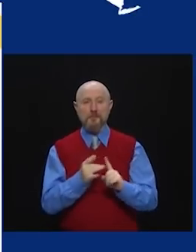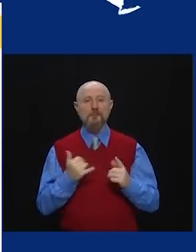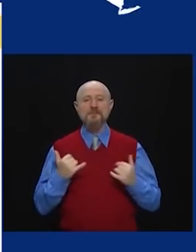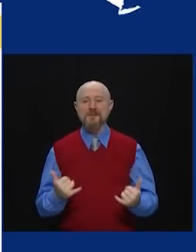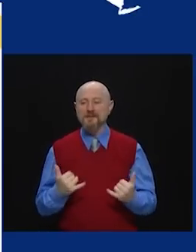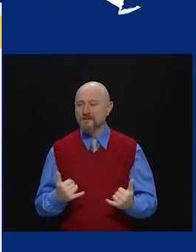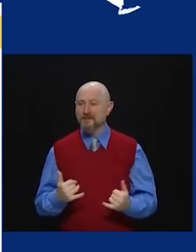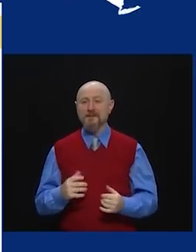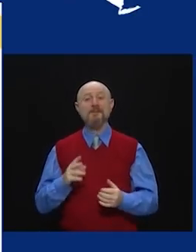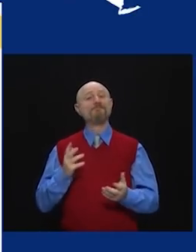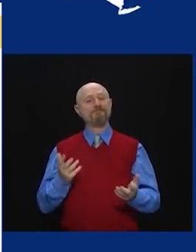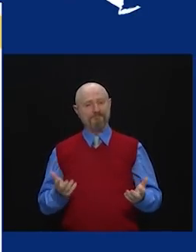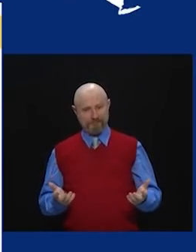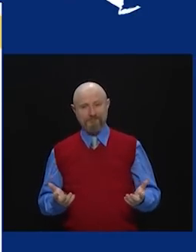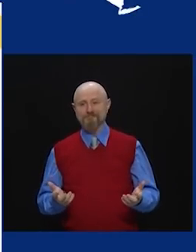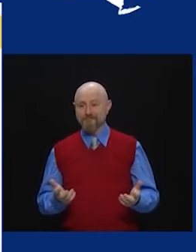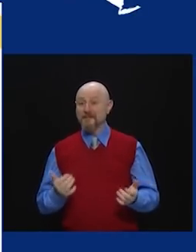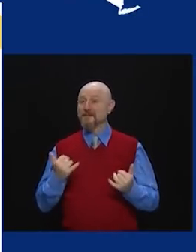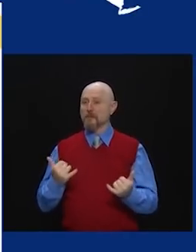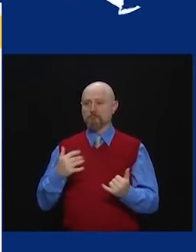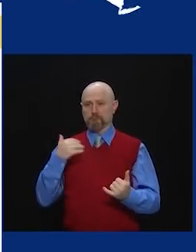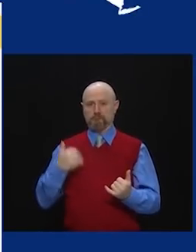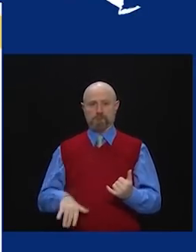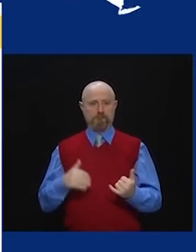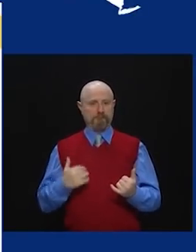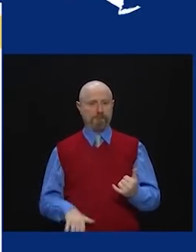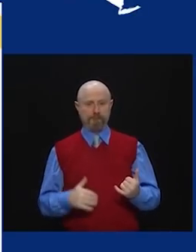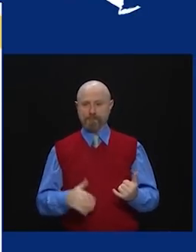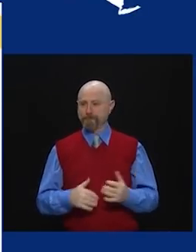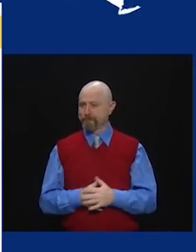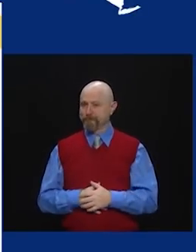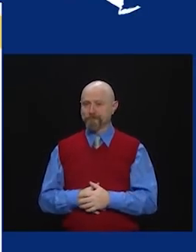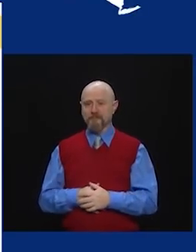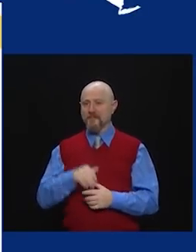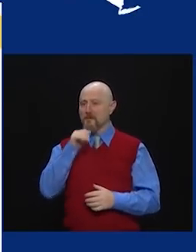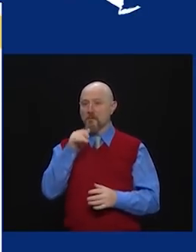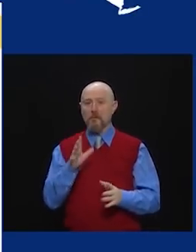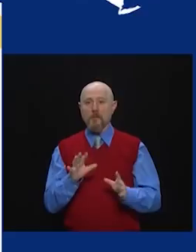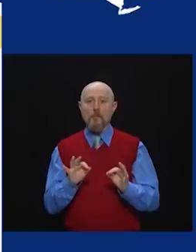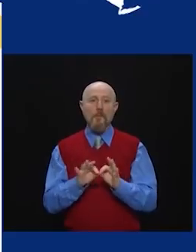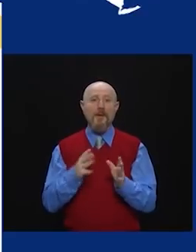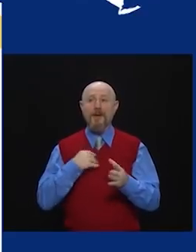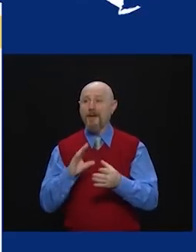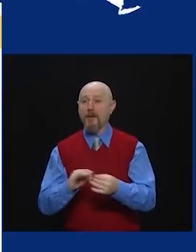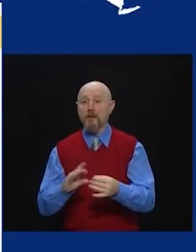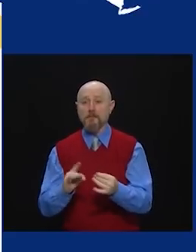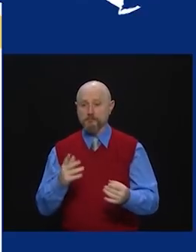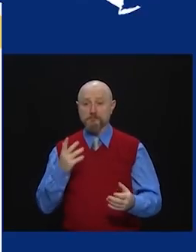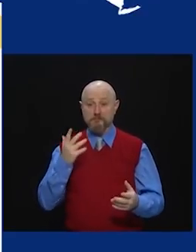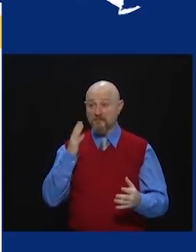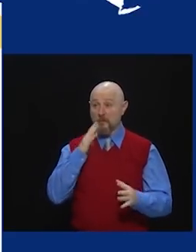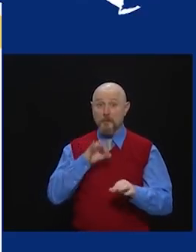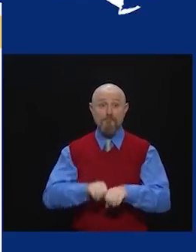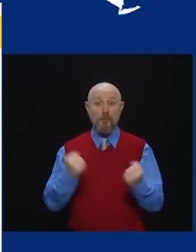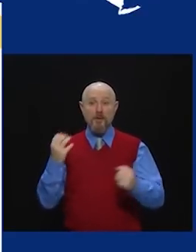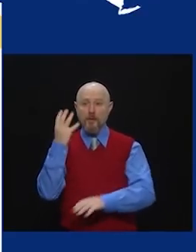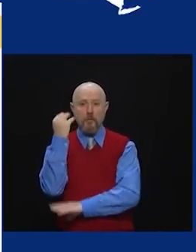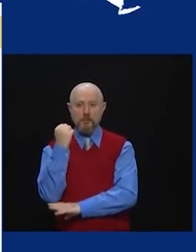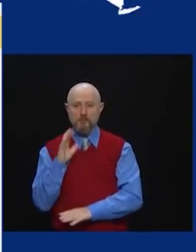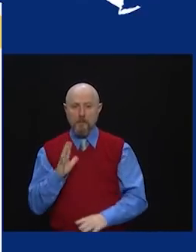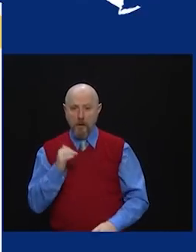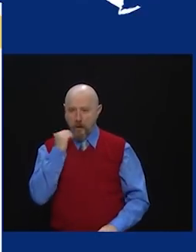76,555 cases today. It's almost not worth it to say we're breaking records. We're breaking records every day, and we'll probably continue to do